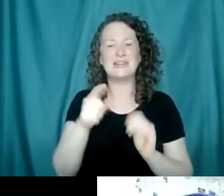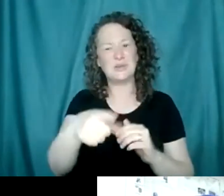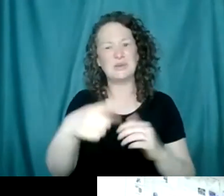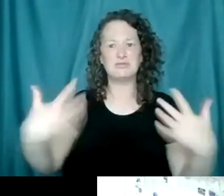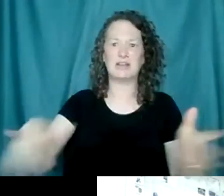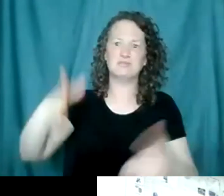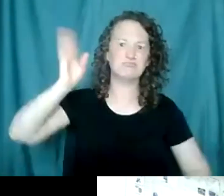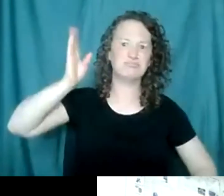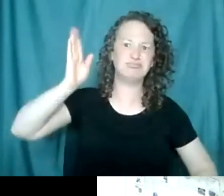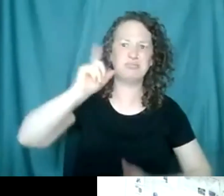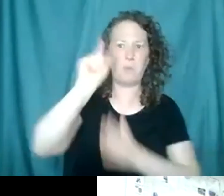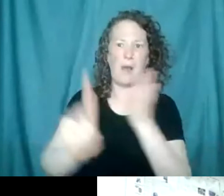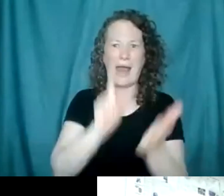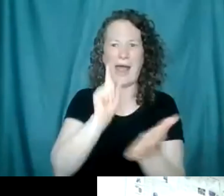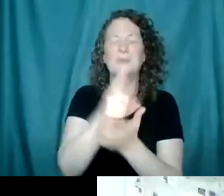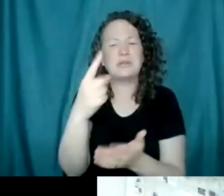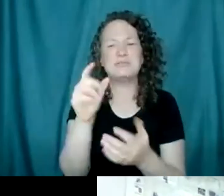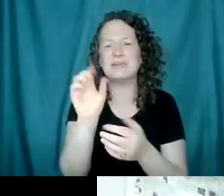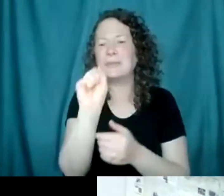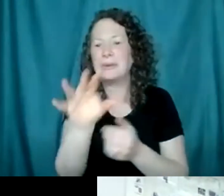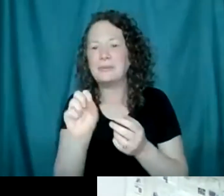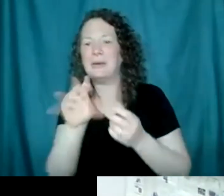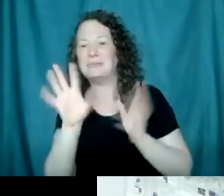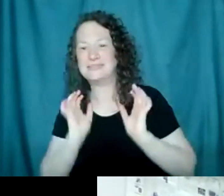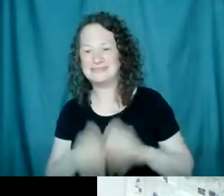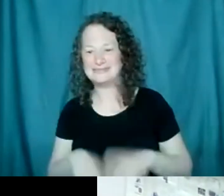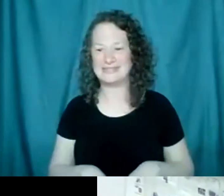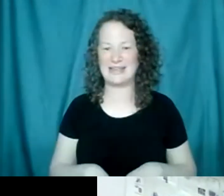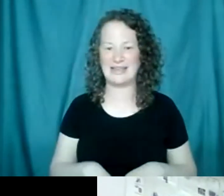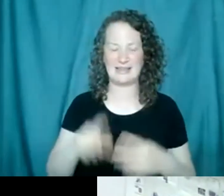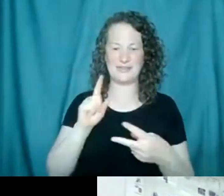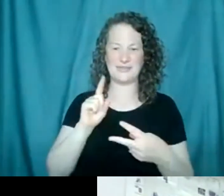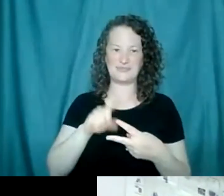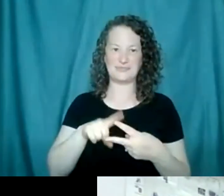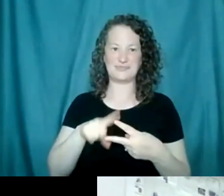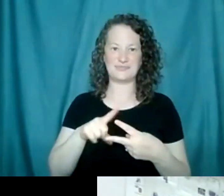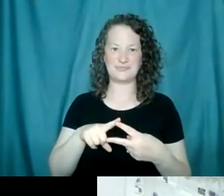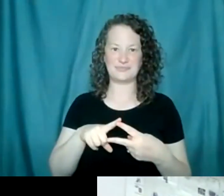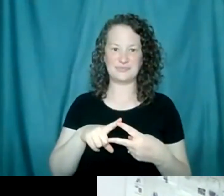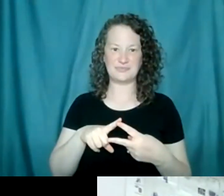I would